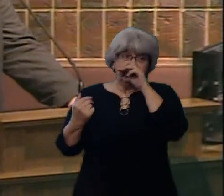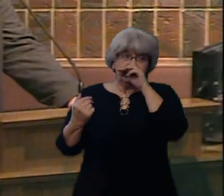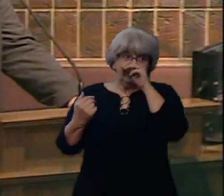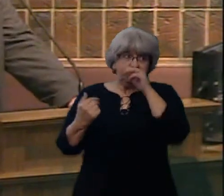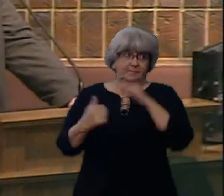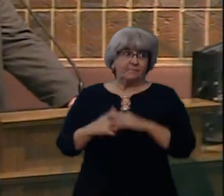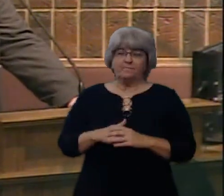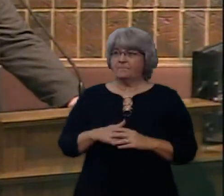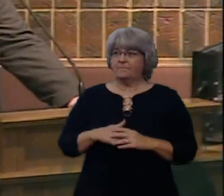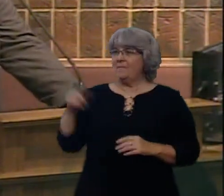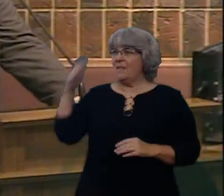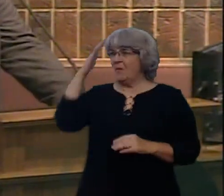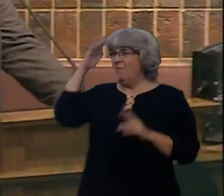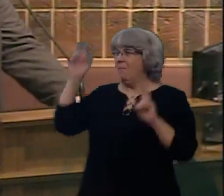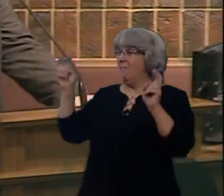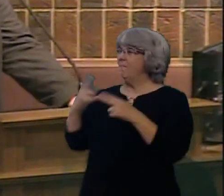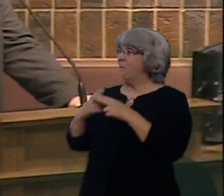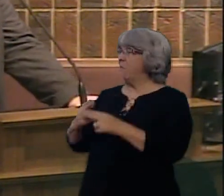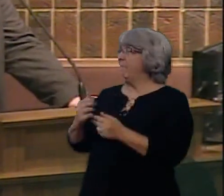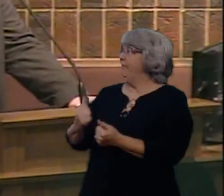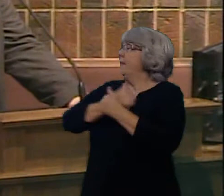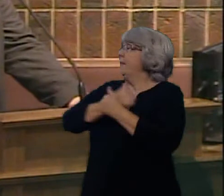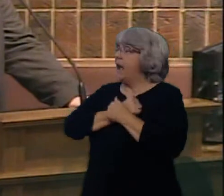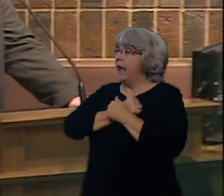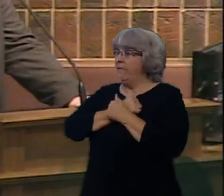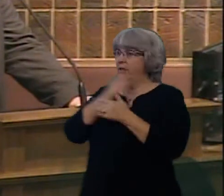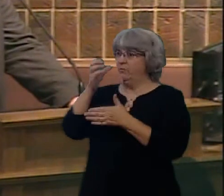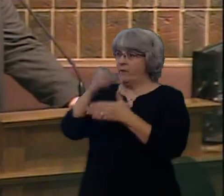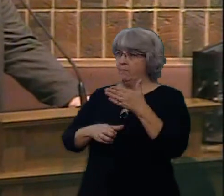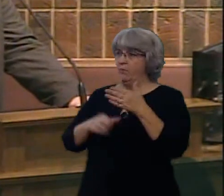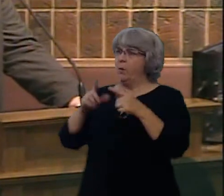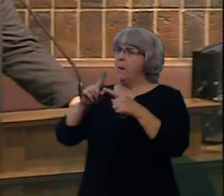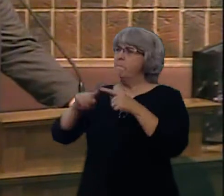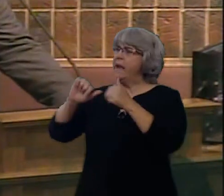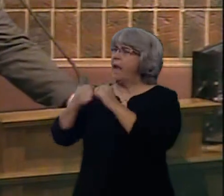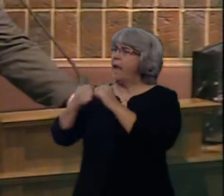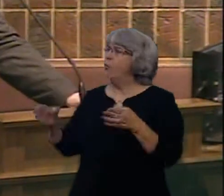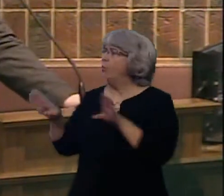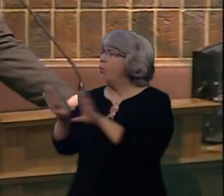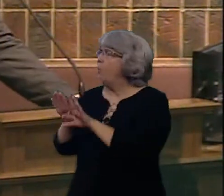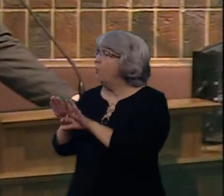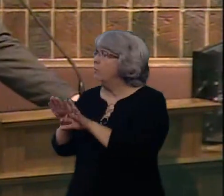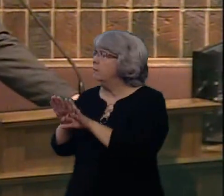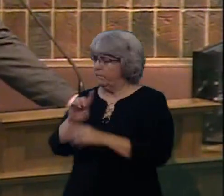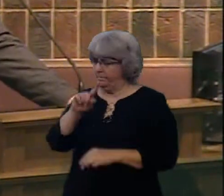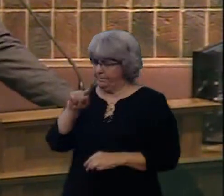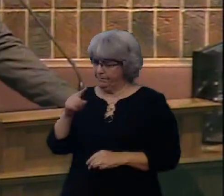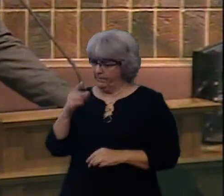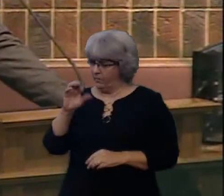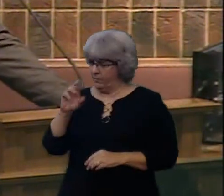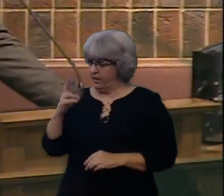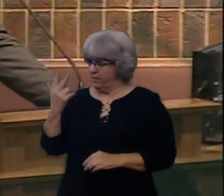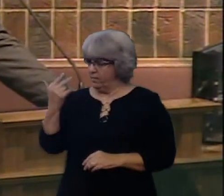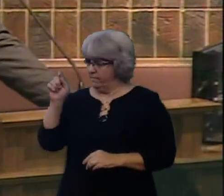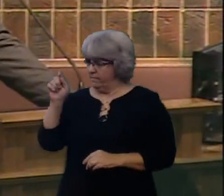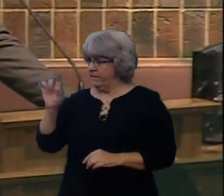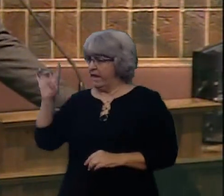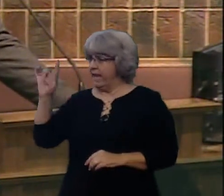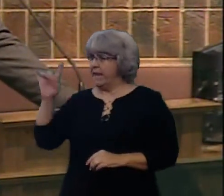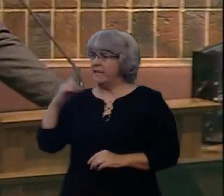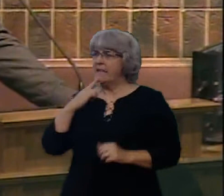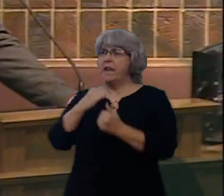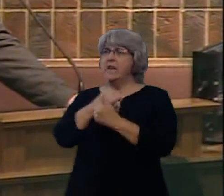13. And we know this as the love chapter, but the way in which the chapter ends is interesting. 1 Corinthians chapter 13, verse 8 says, love never